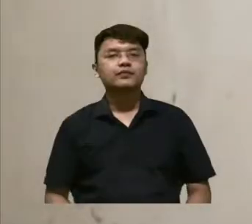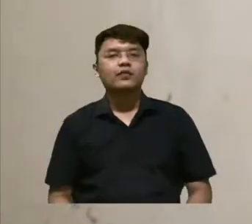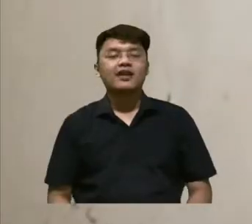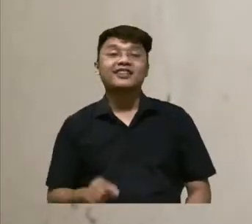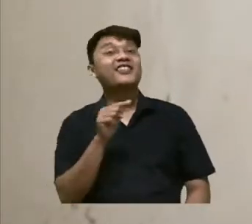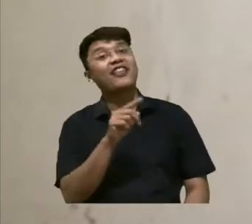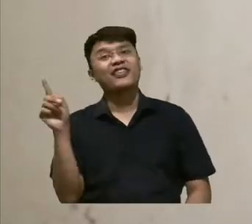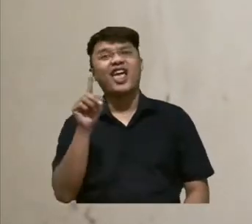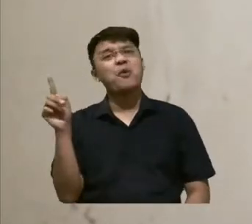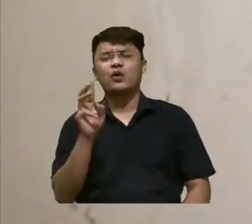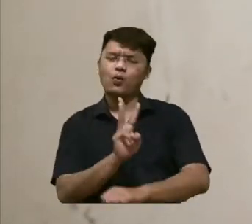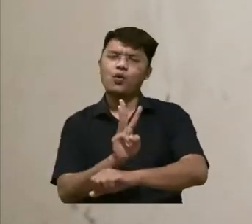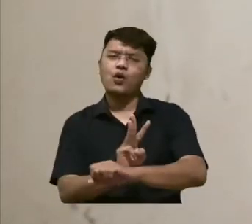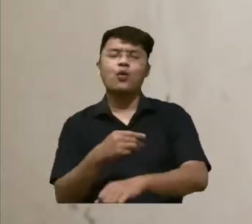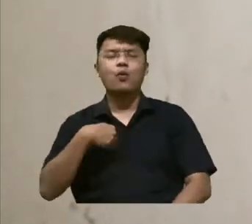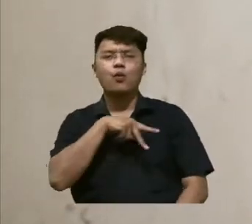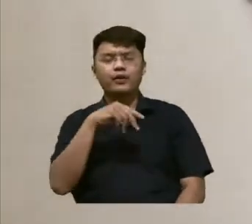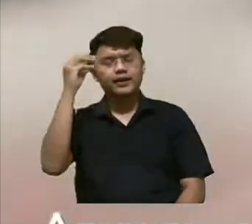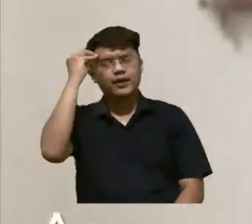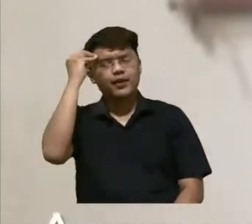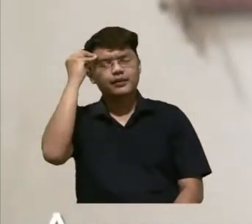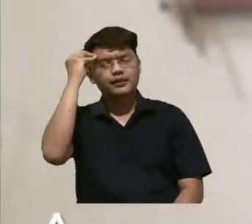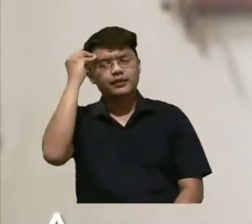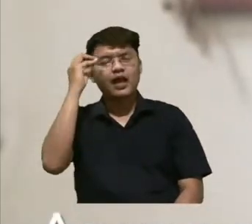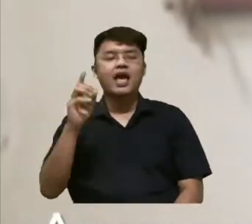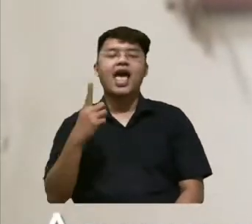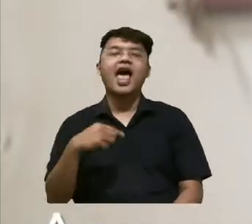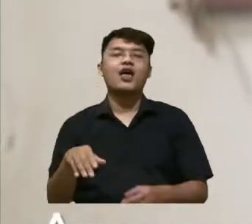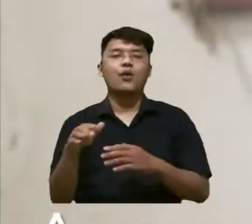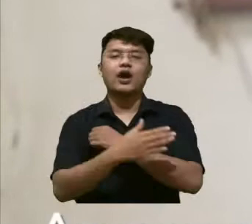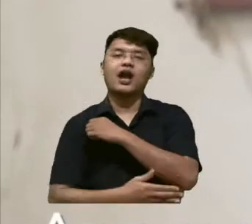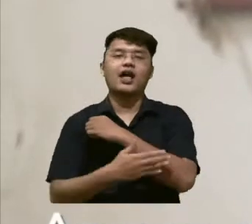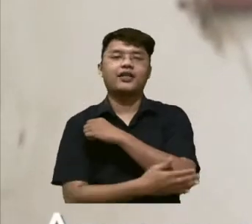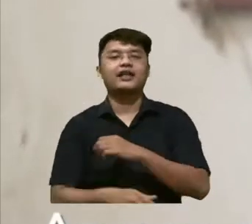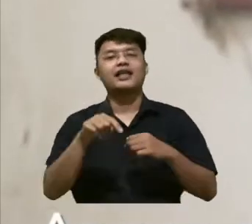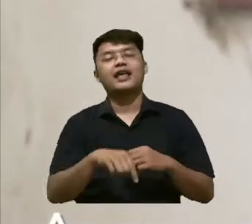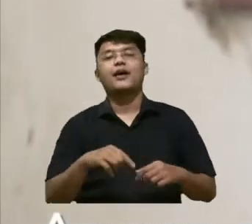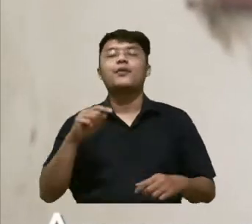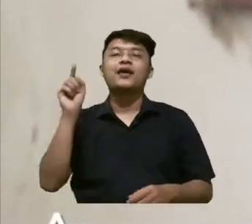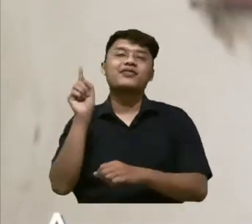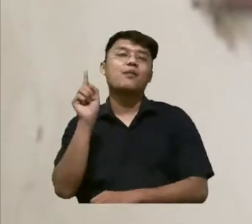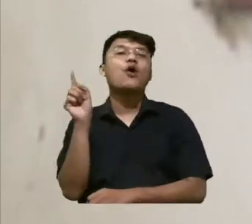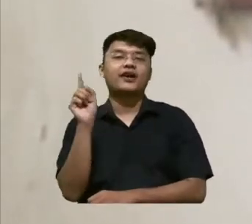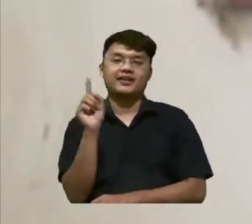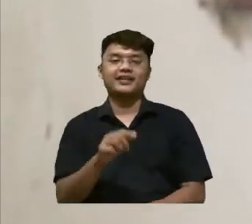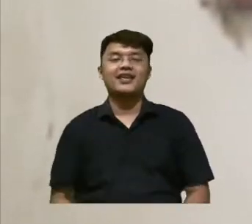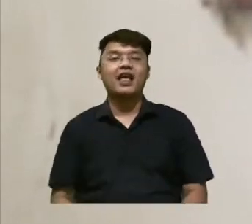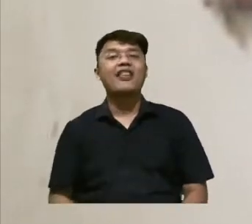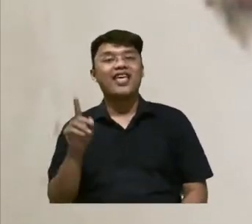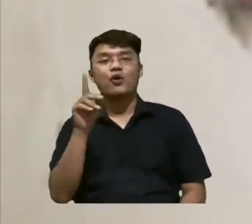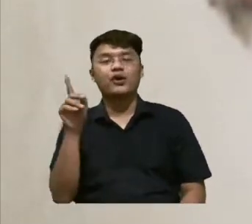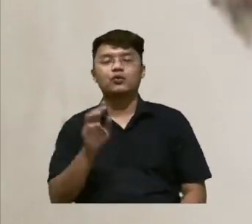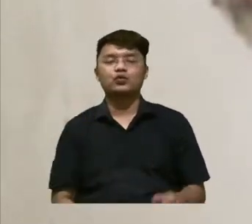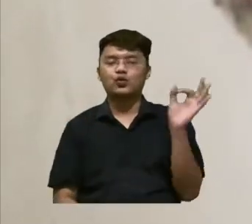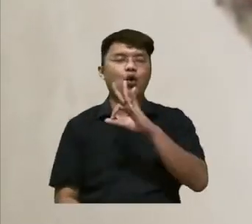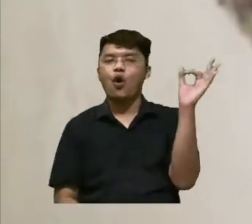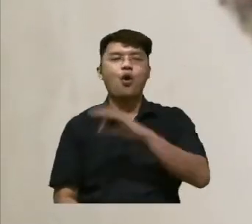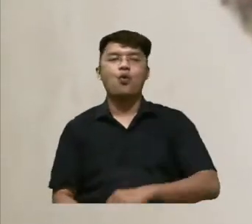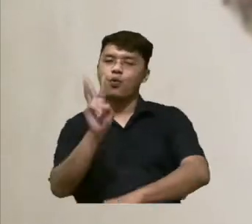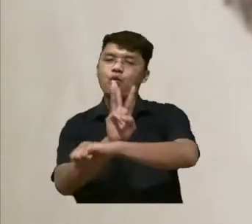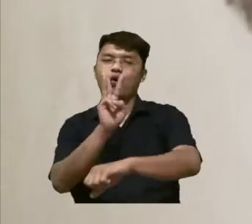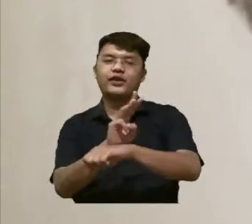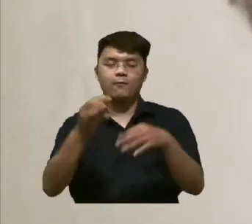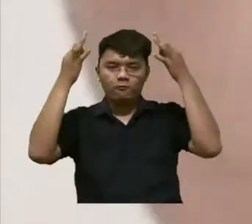Is that democracy what we imagine? Anyway, some of countries in the world implement democracy. Democracy isn't